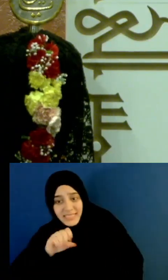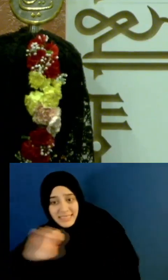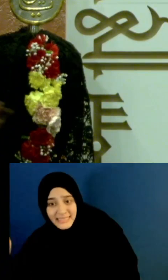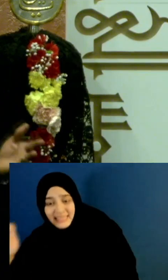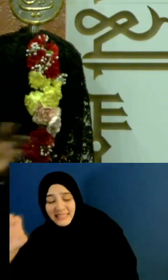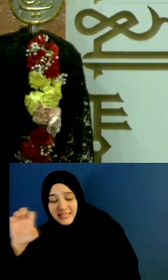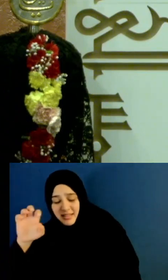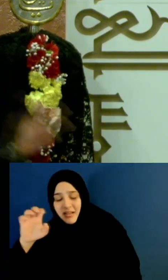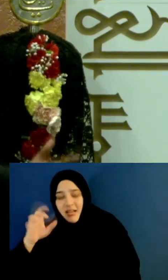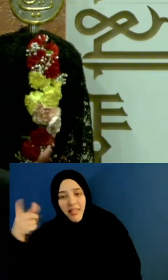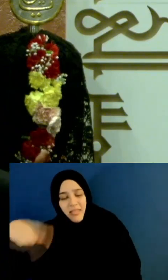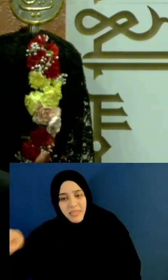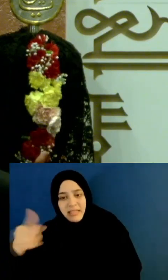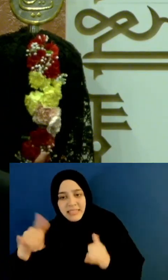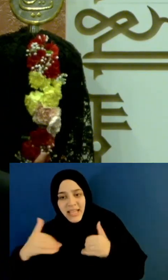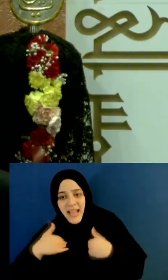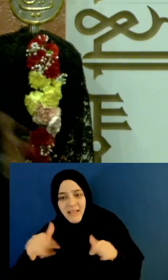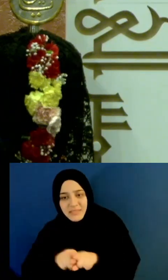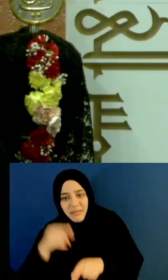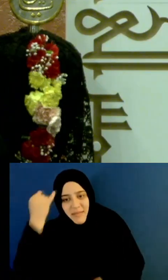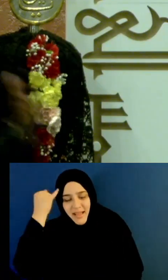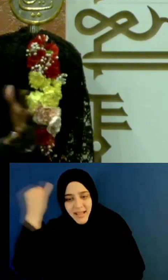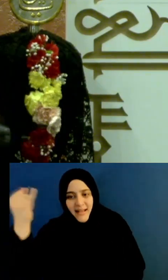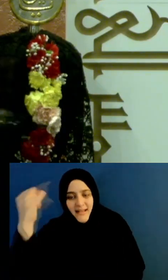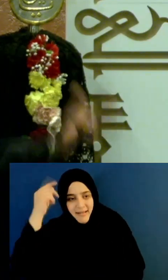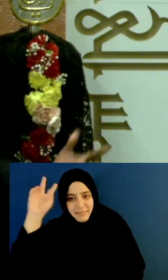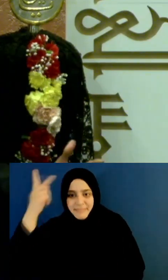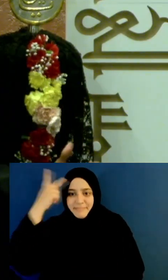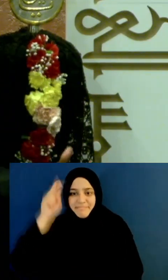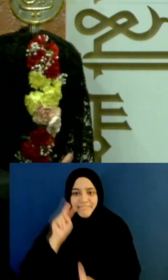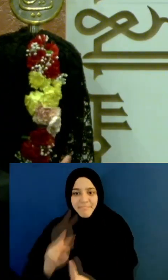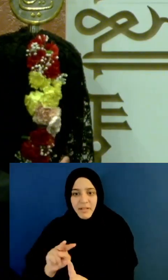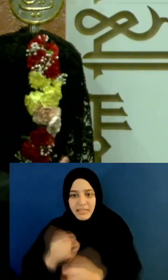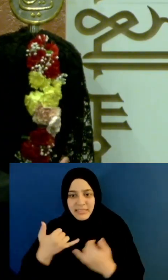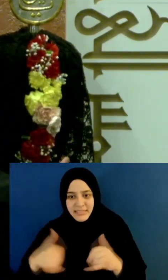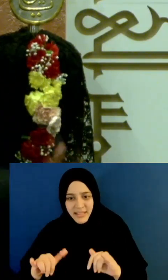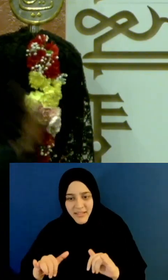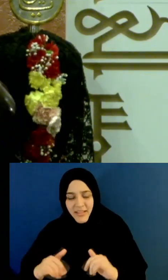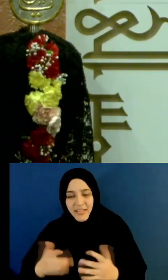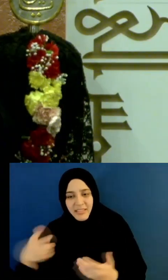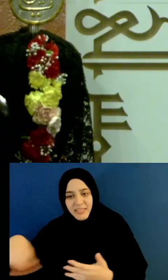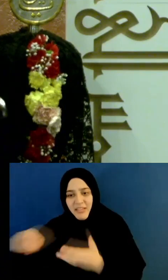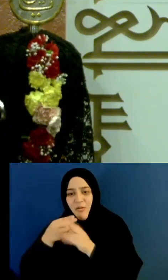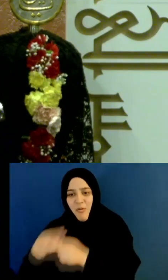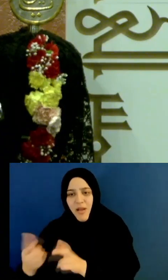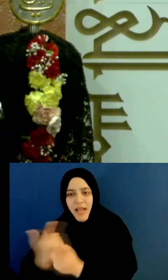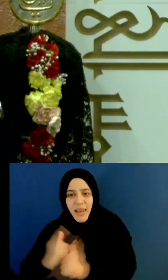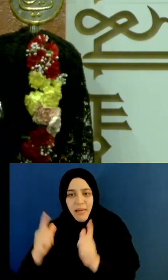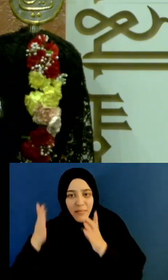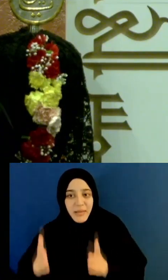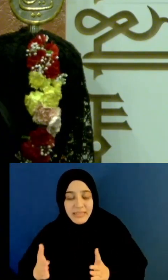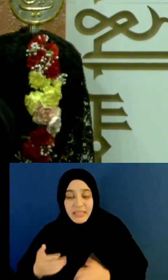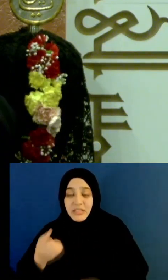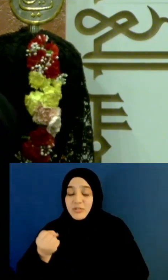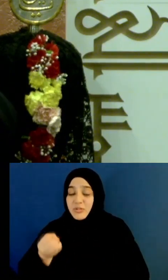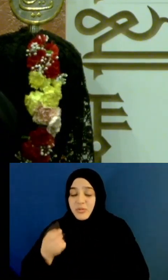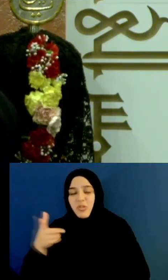At the end of the day, the capitalists are managing and controlling the world. So therefore, Western